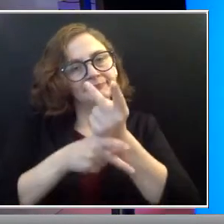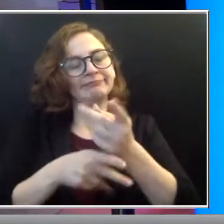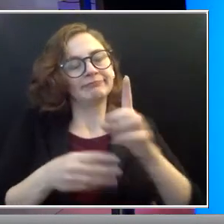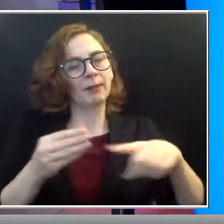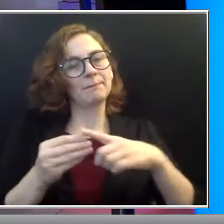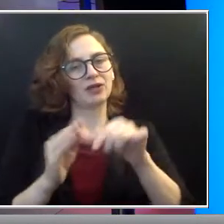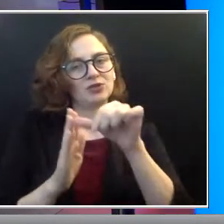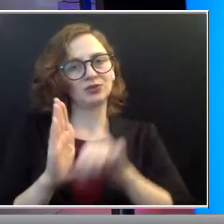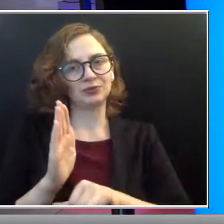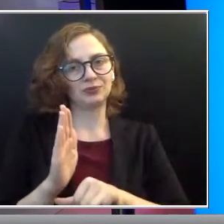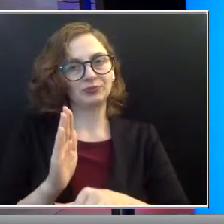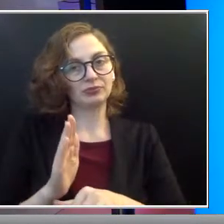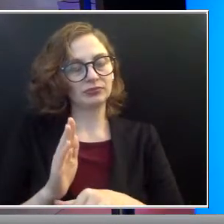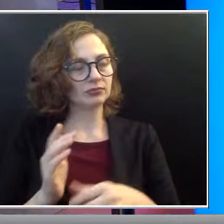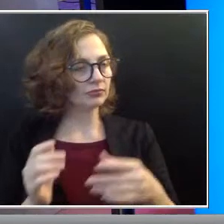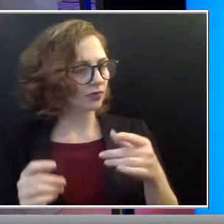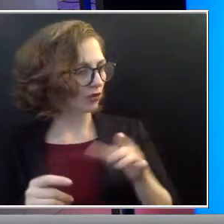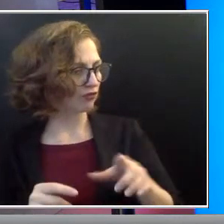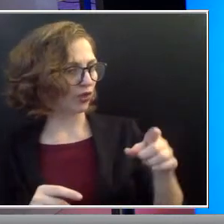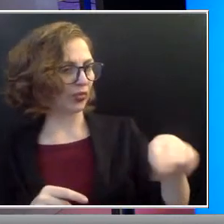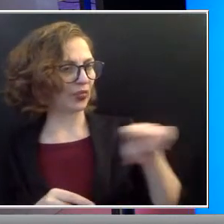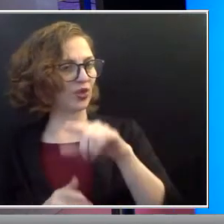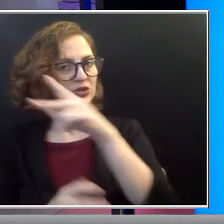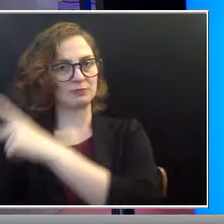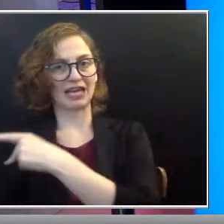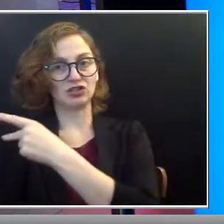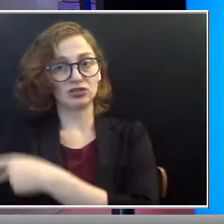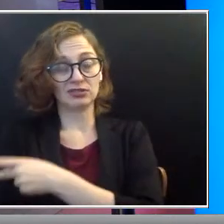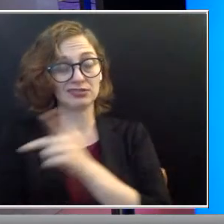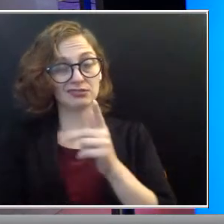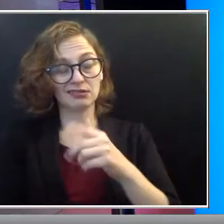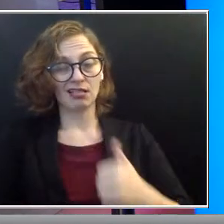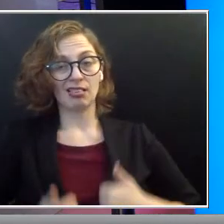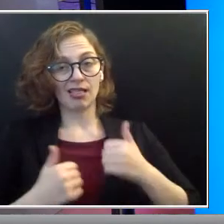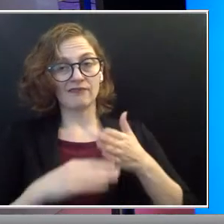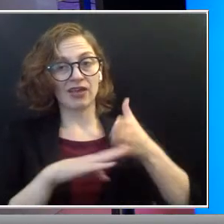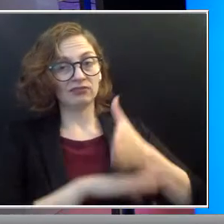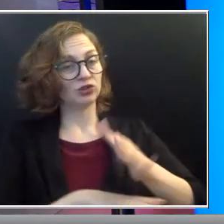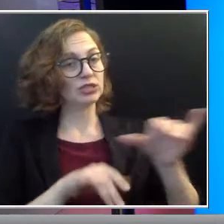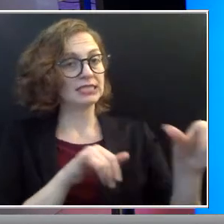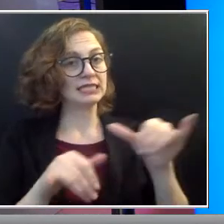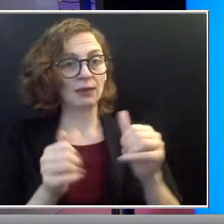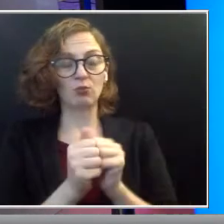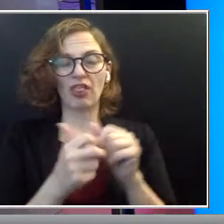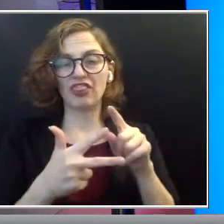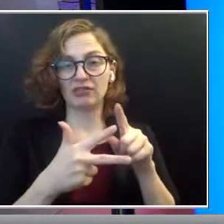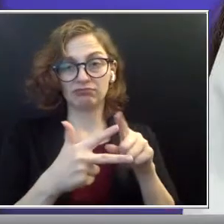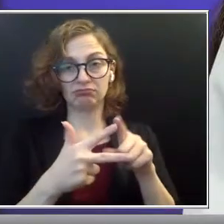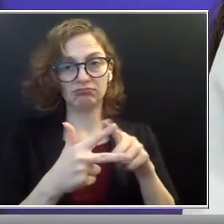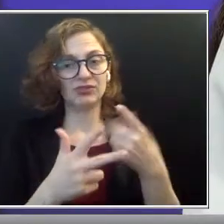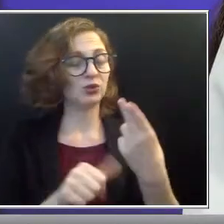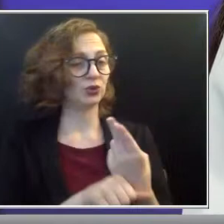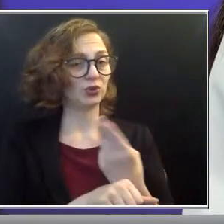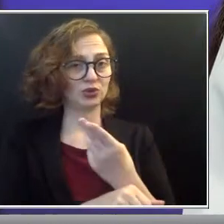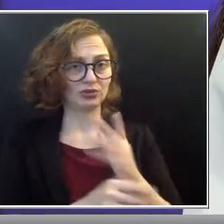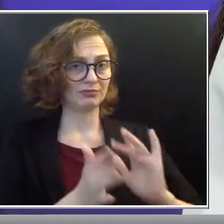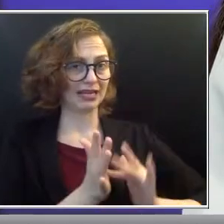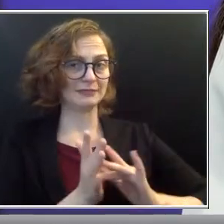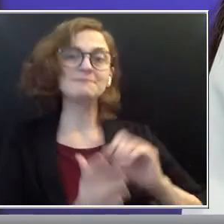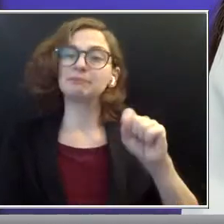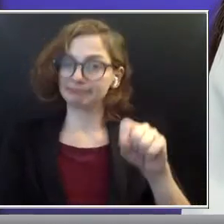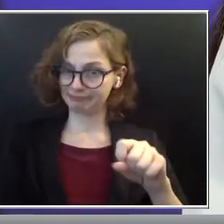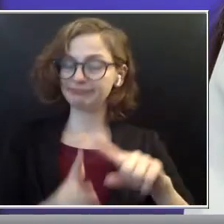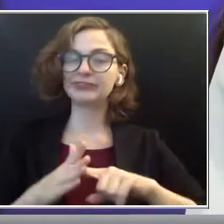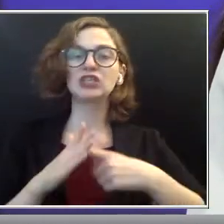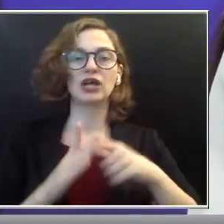the iodine pill? You just go back on a certain medication to keep the thyroid moving? That's right. We start levothyroxine, and they're